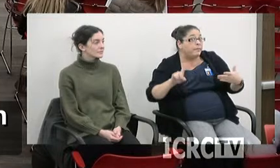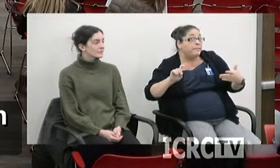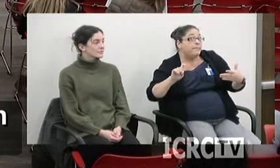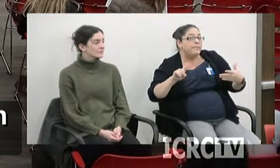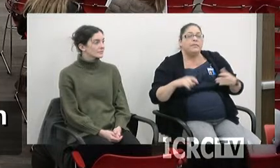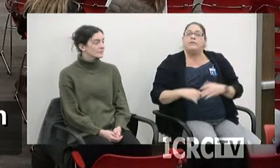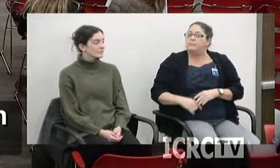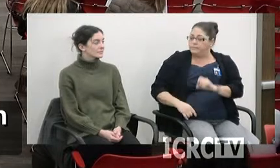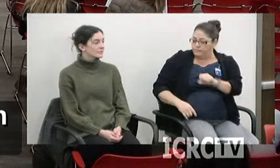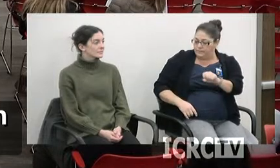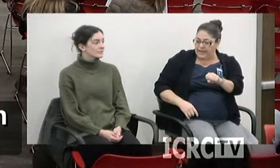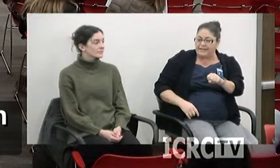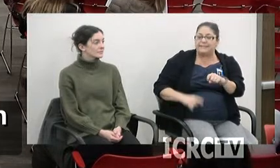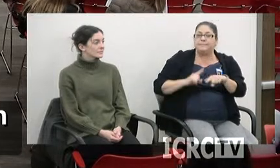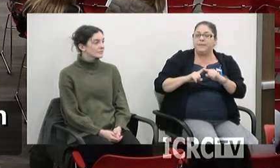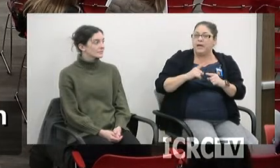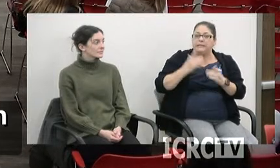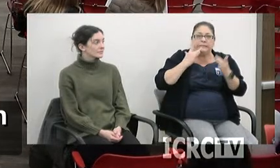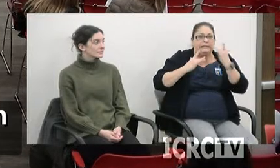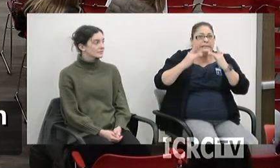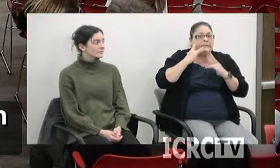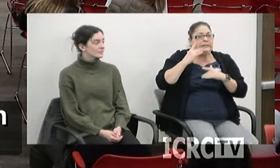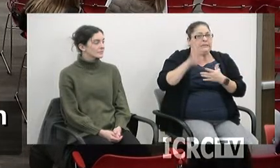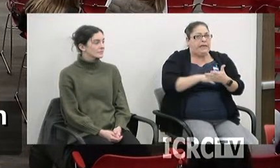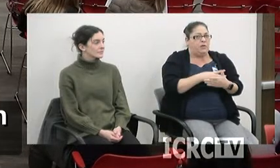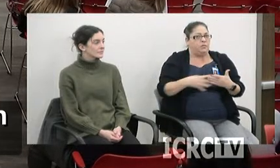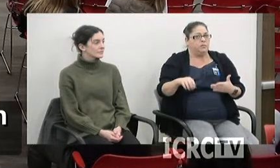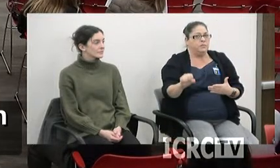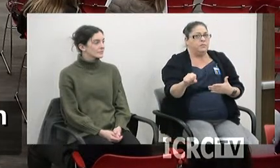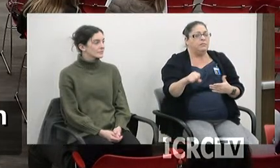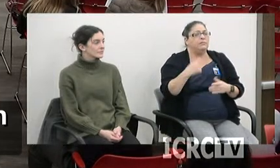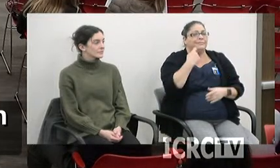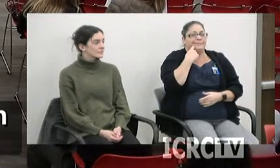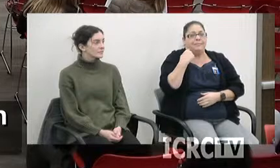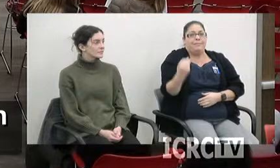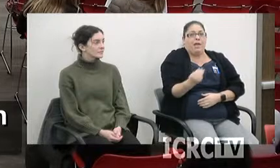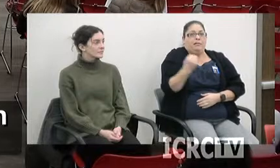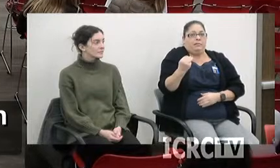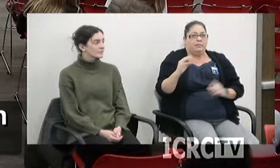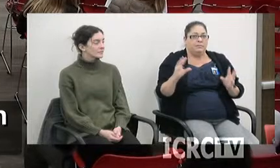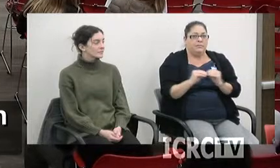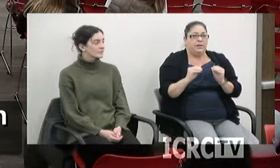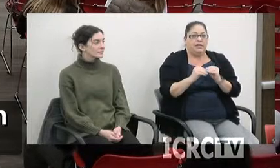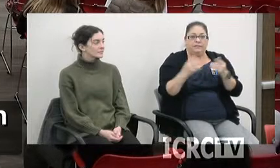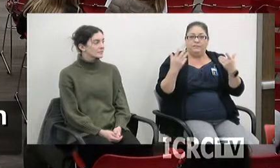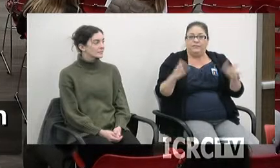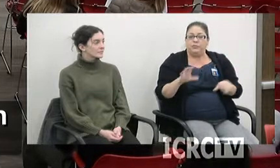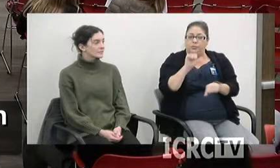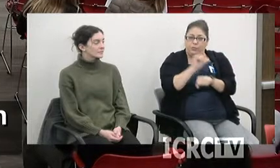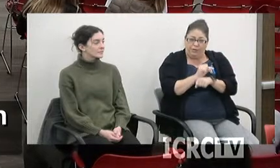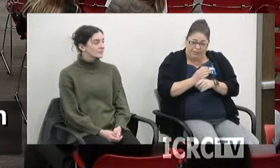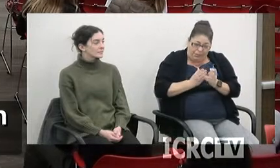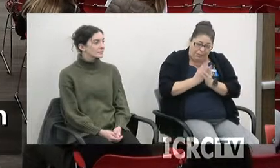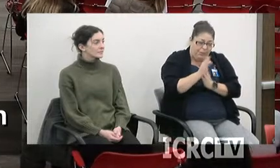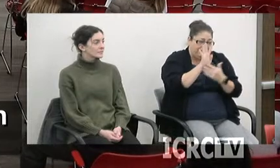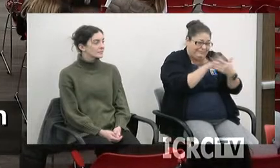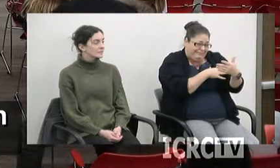It's very tight. We actually had a meeting on Monday working through that